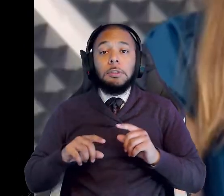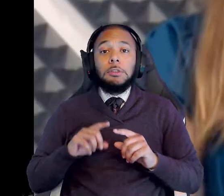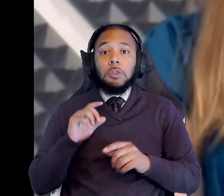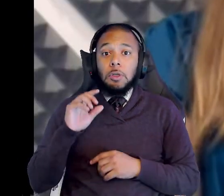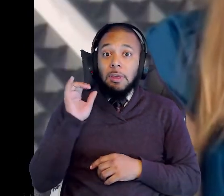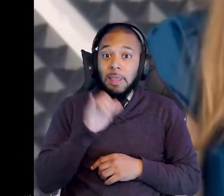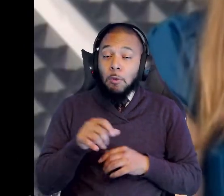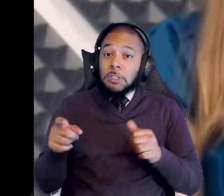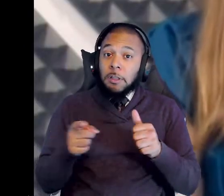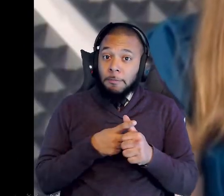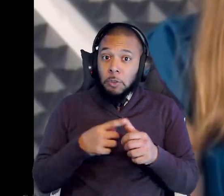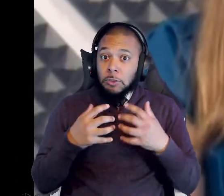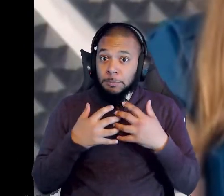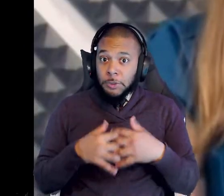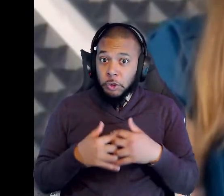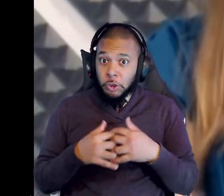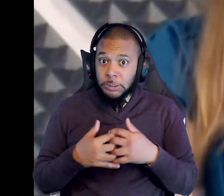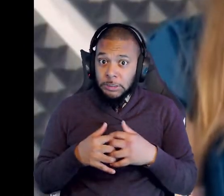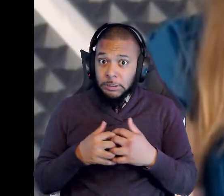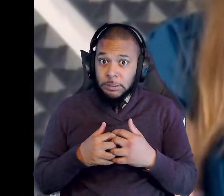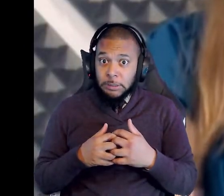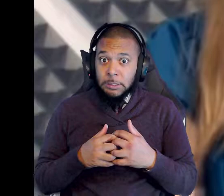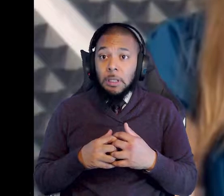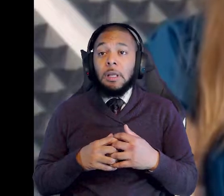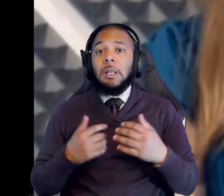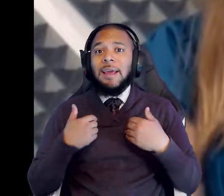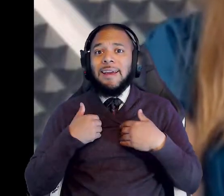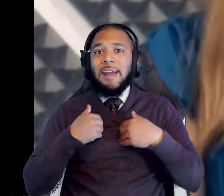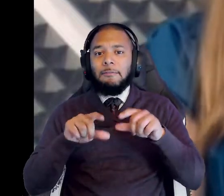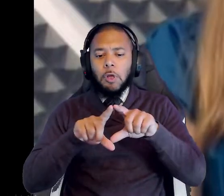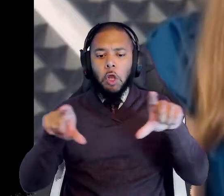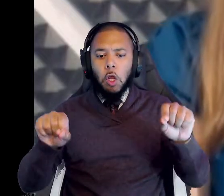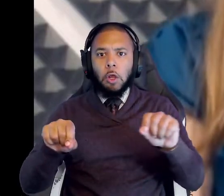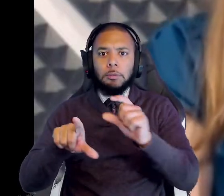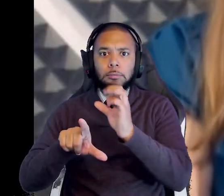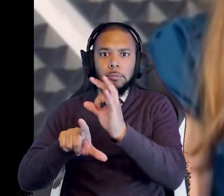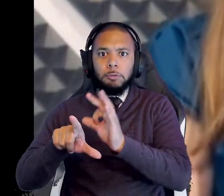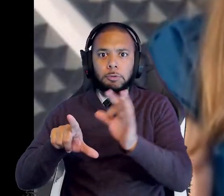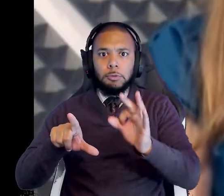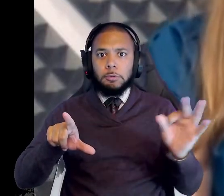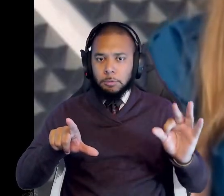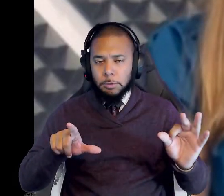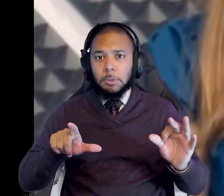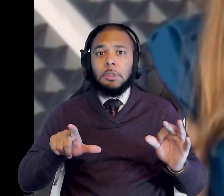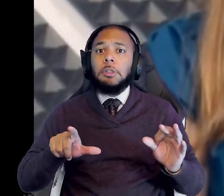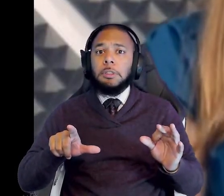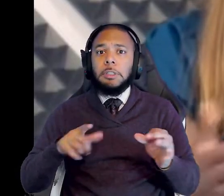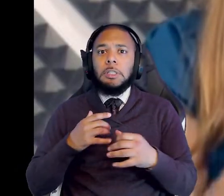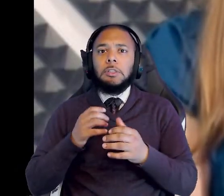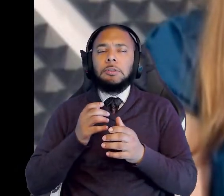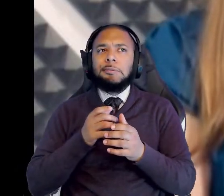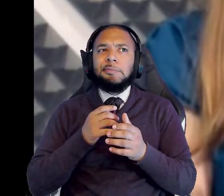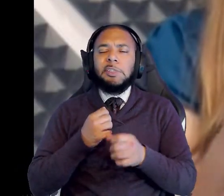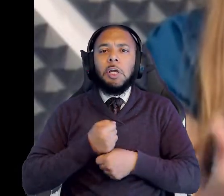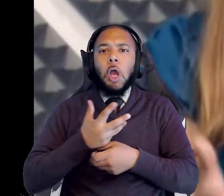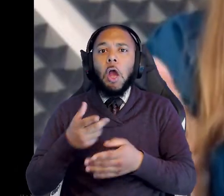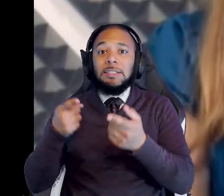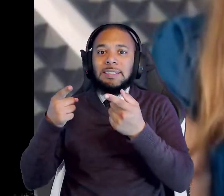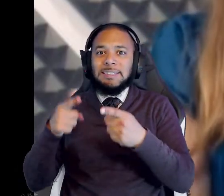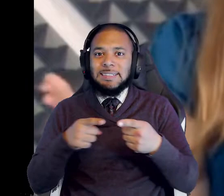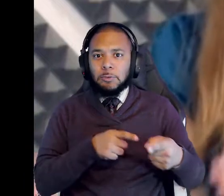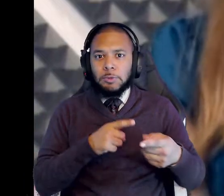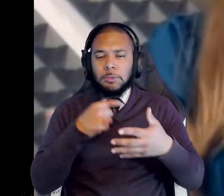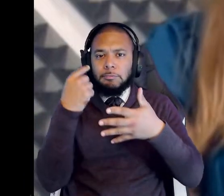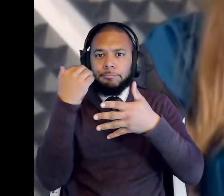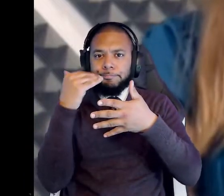was the first machine to use punched cards in order to control a sequence of operations, something that happened one